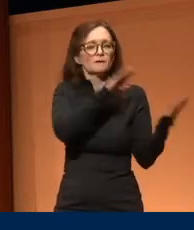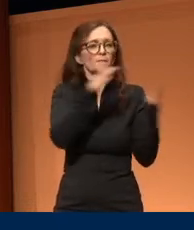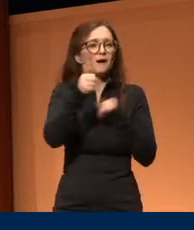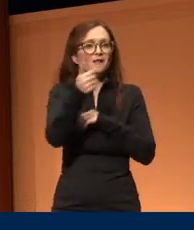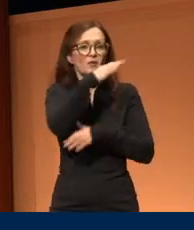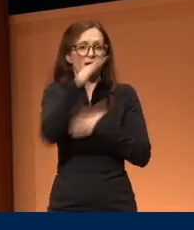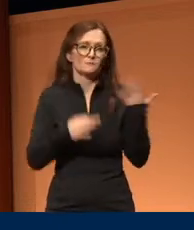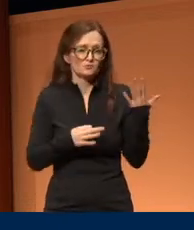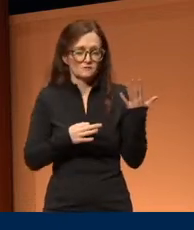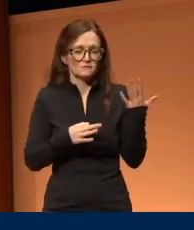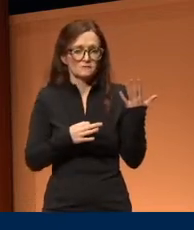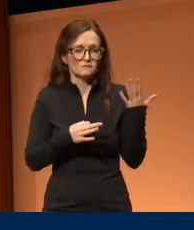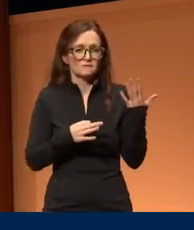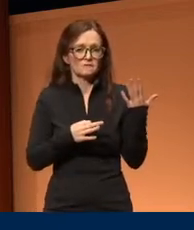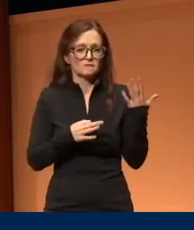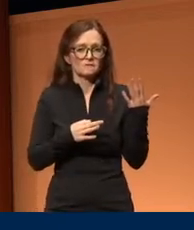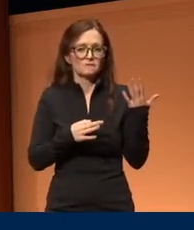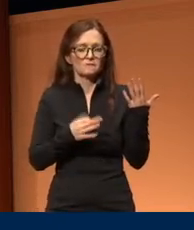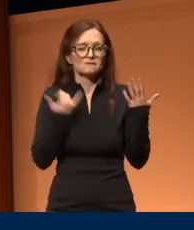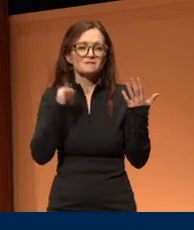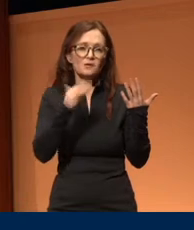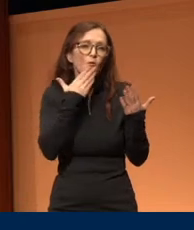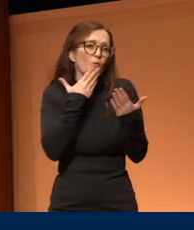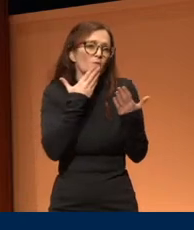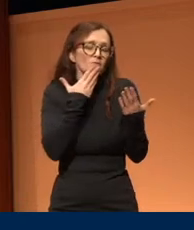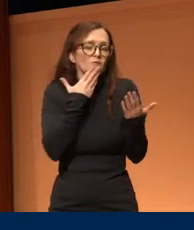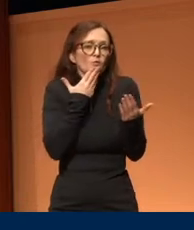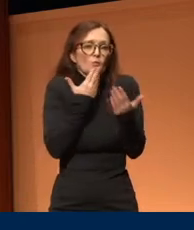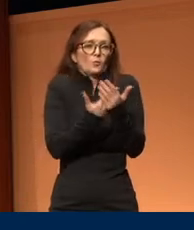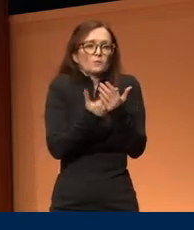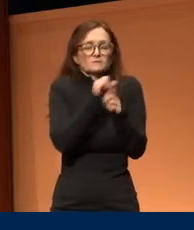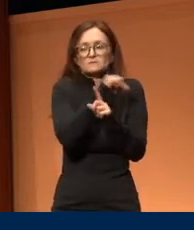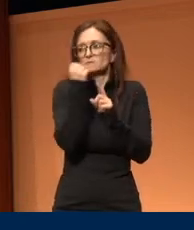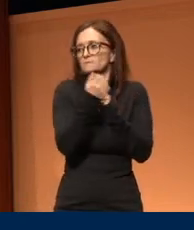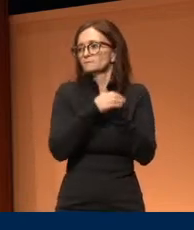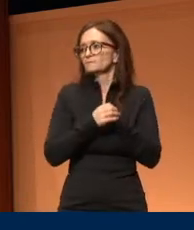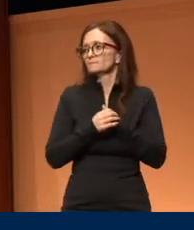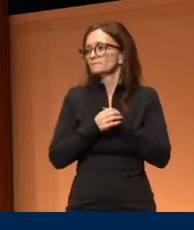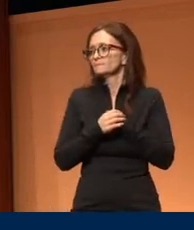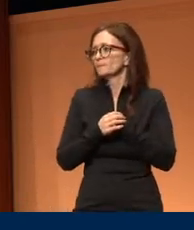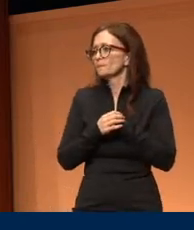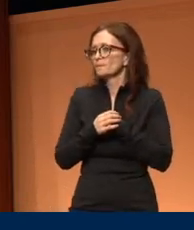options, it is to me a still a very attractive proposition.